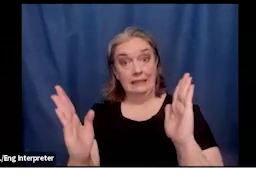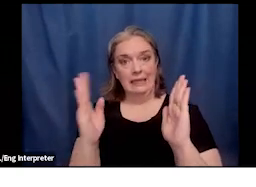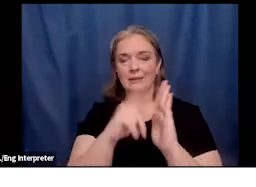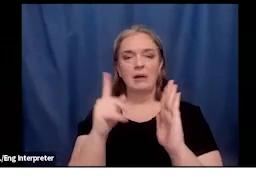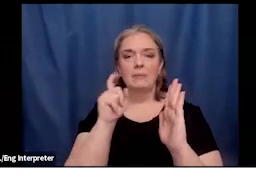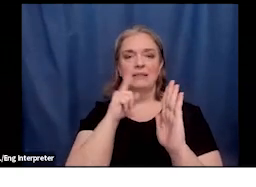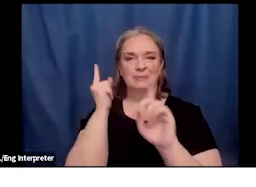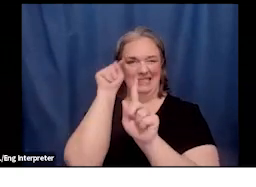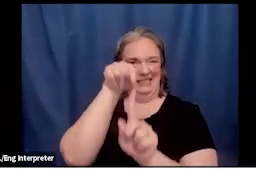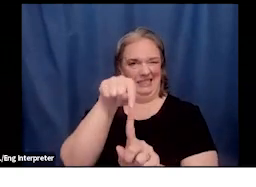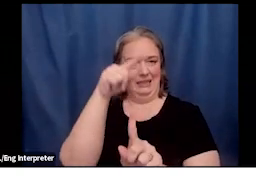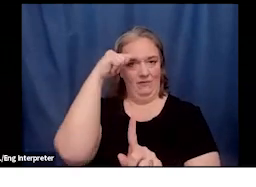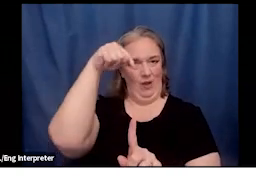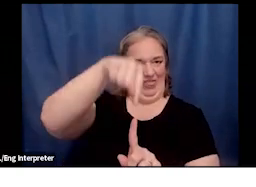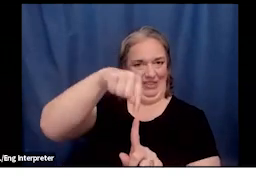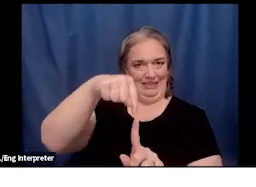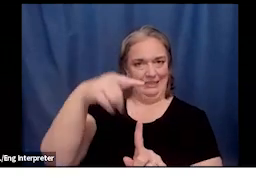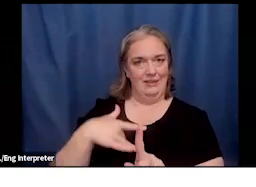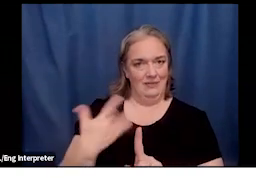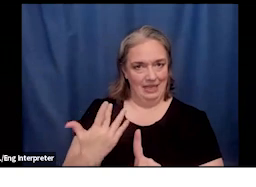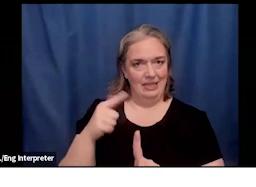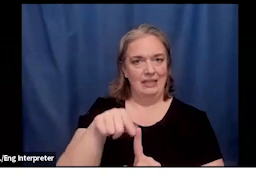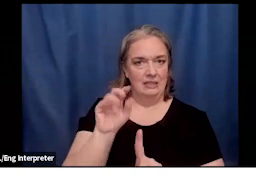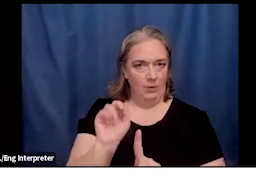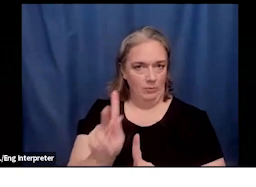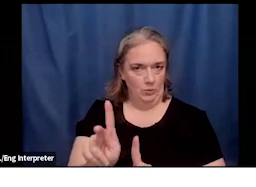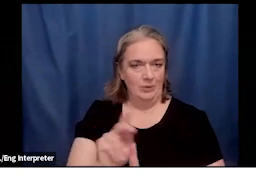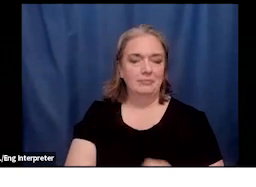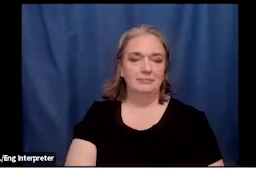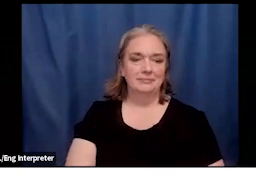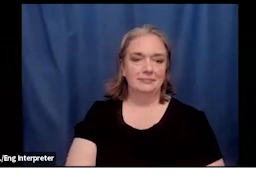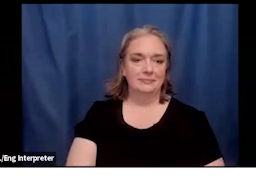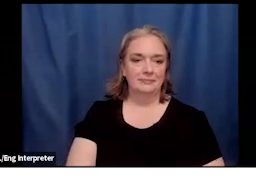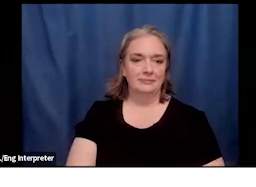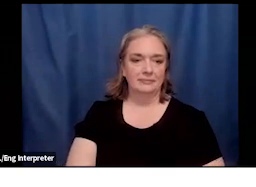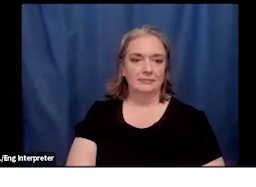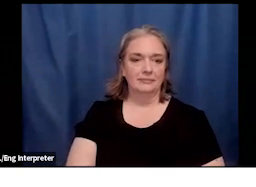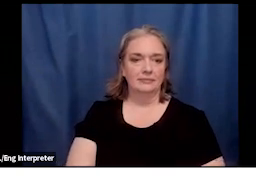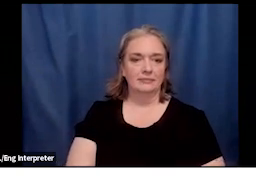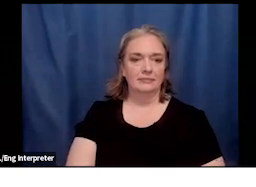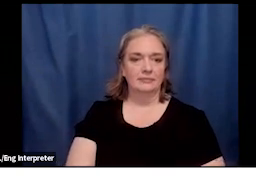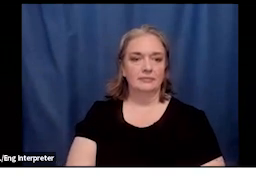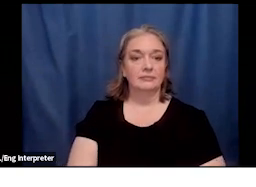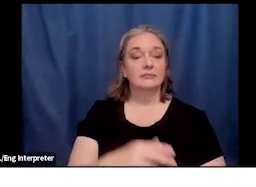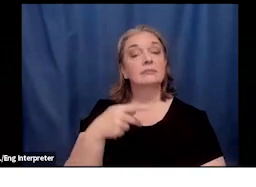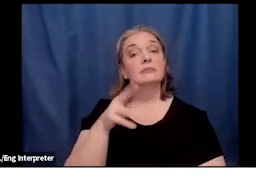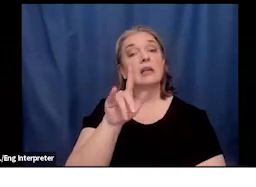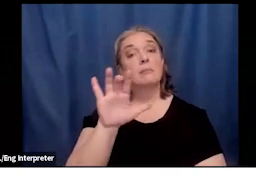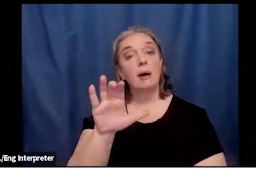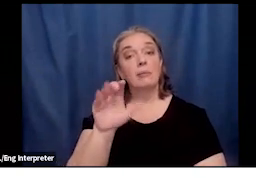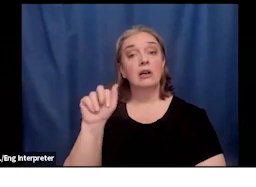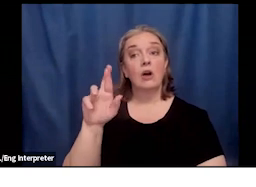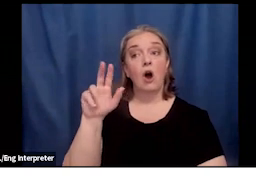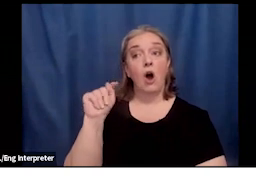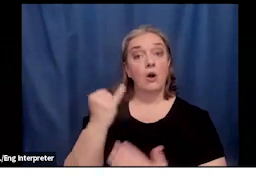very specific events or opportunities within that. If it is a public art project, so something